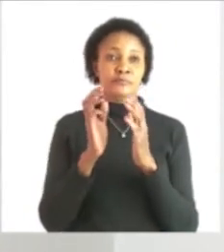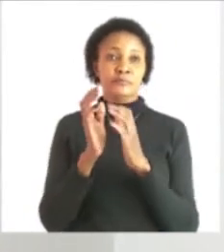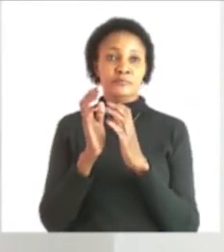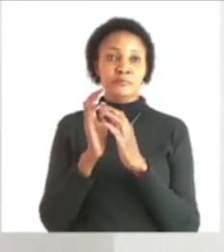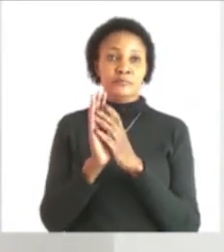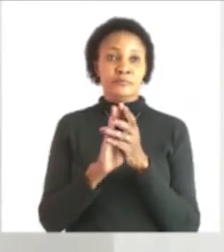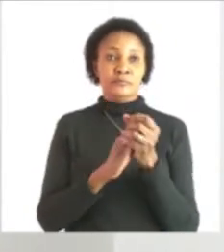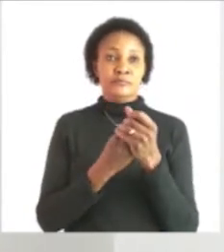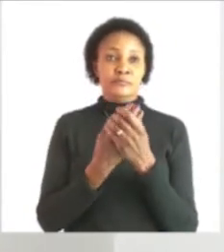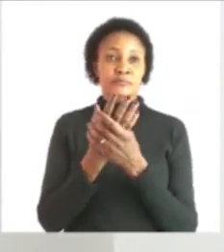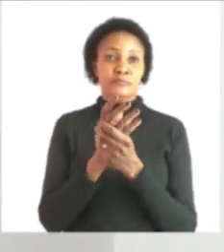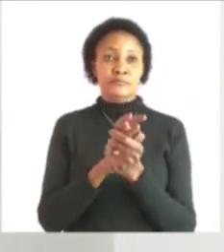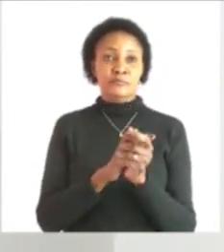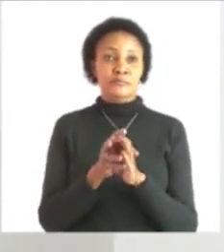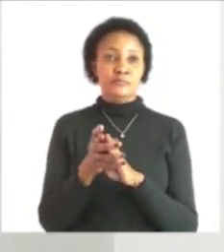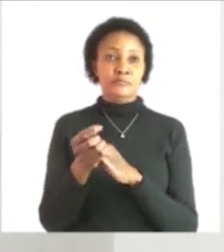our hands.